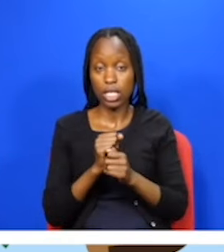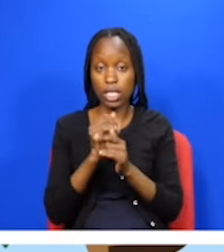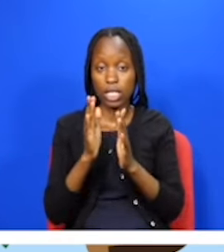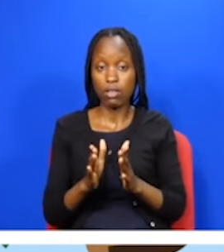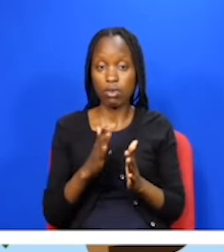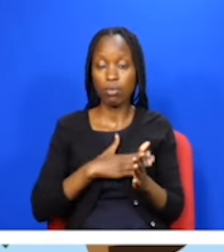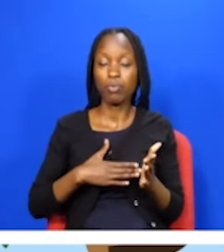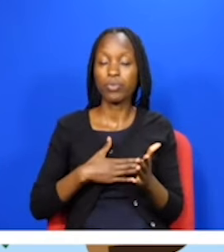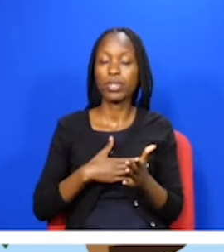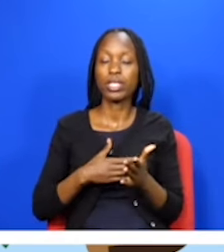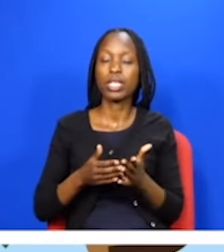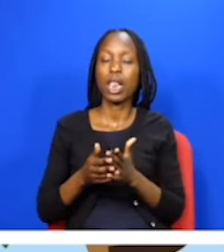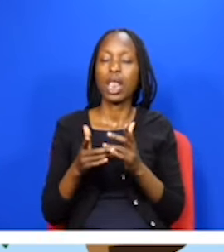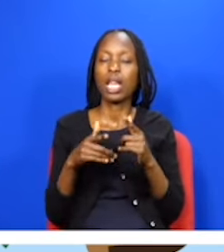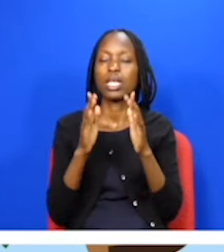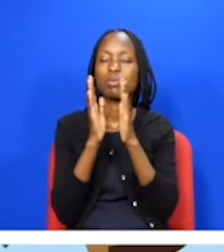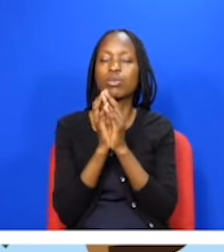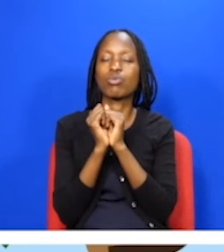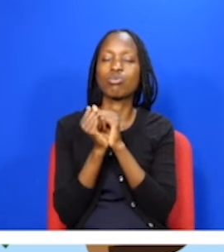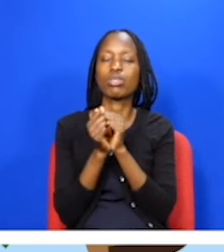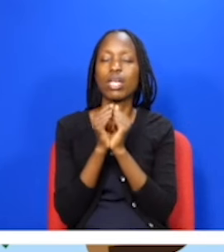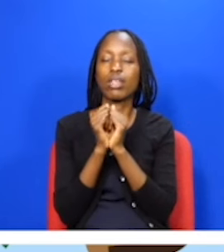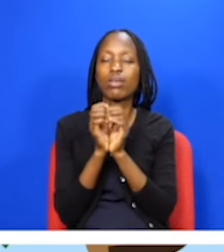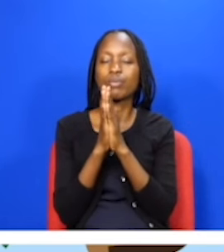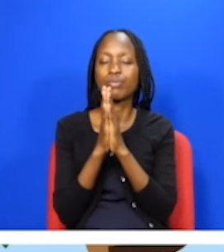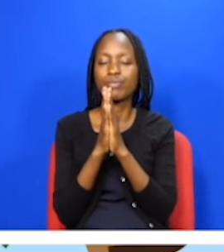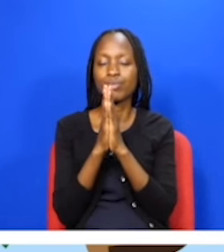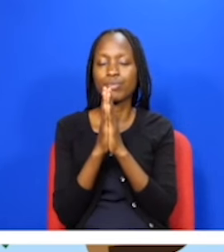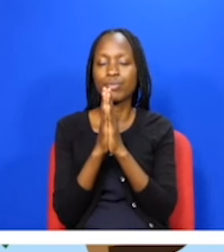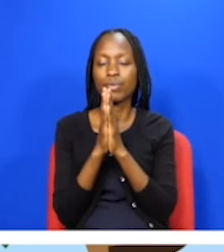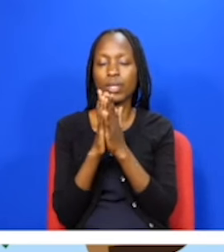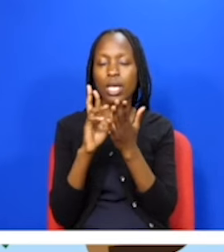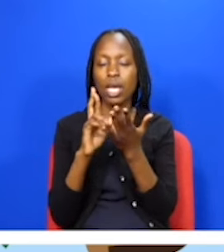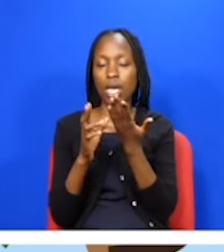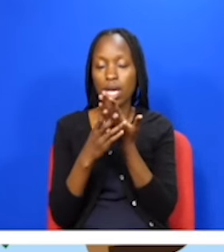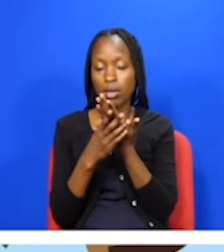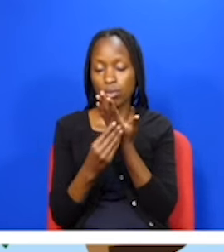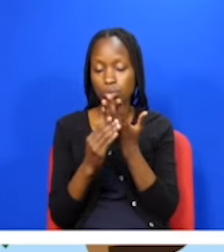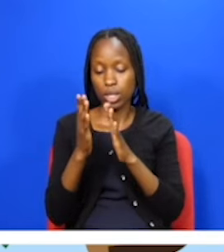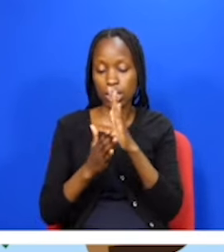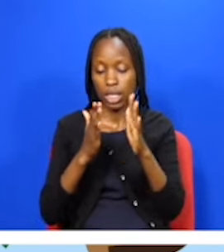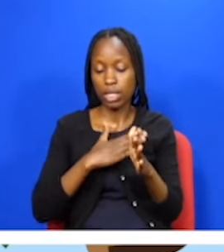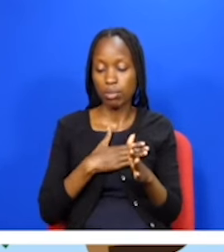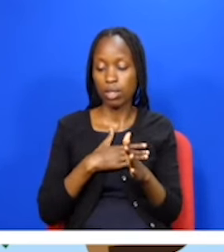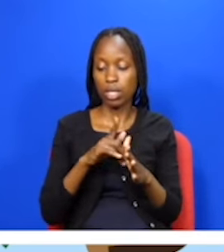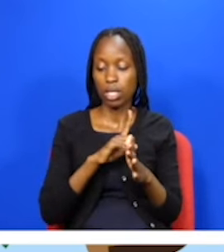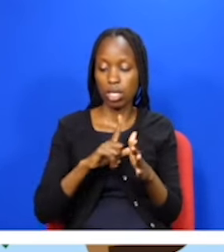Please, let's pray together. Lord Jesus, I come before